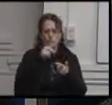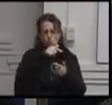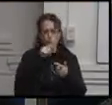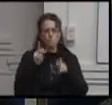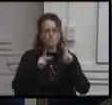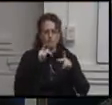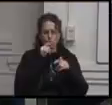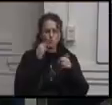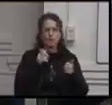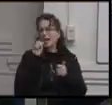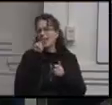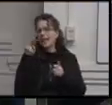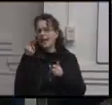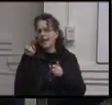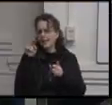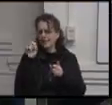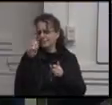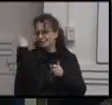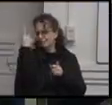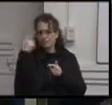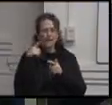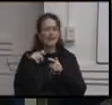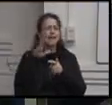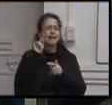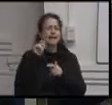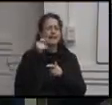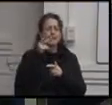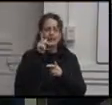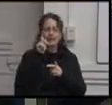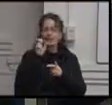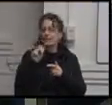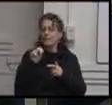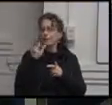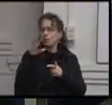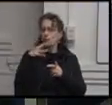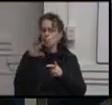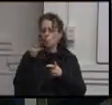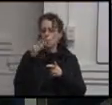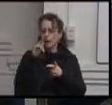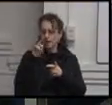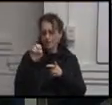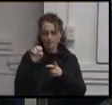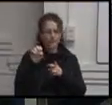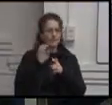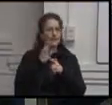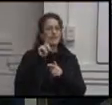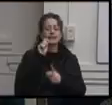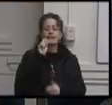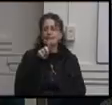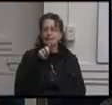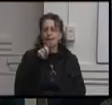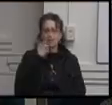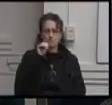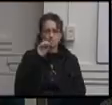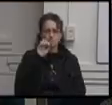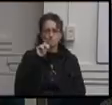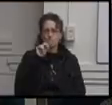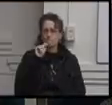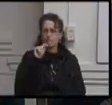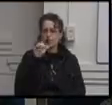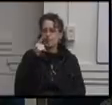Brinton, also a member of the committee. Kathleen Knight, member of the Tad Montgomery, number.